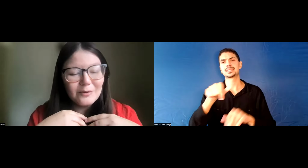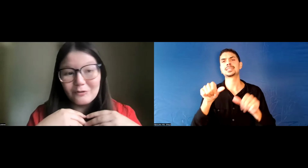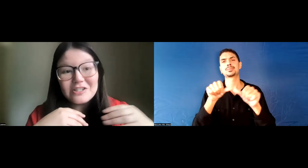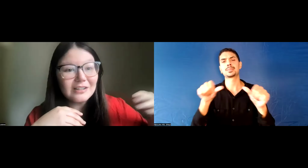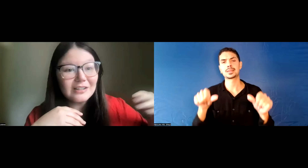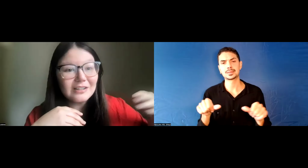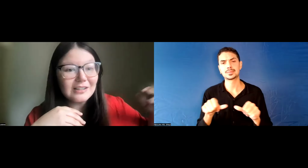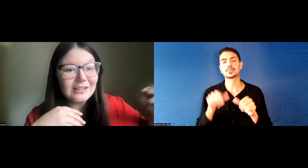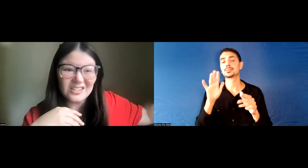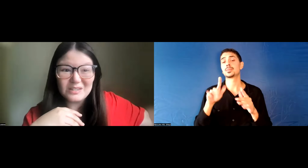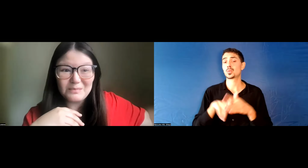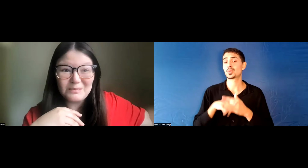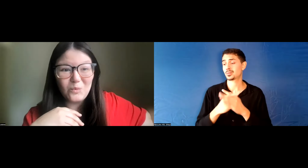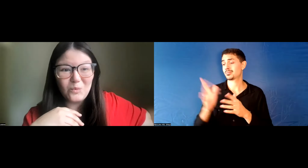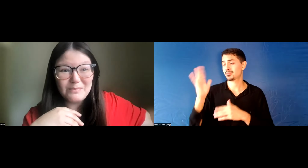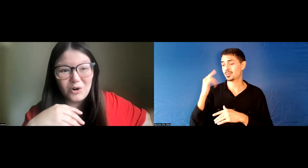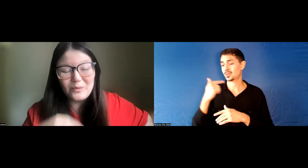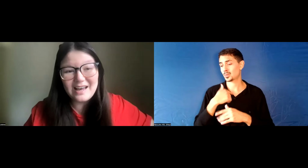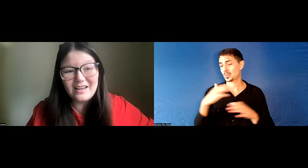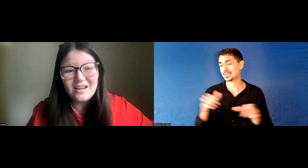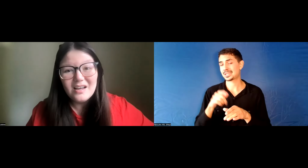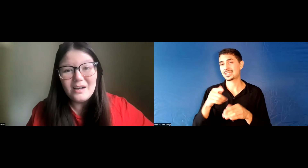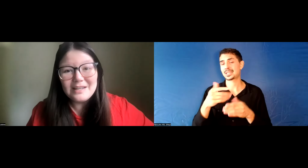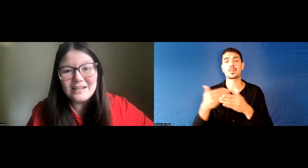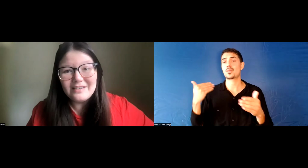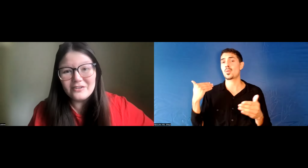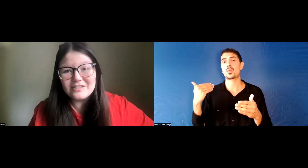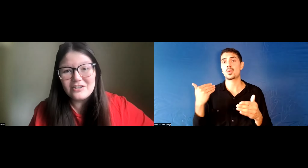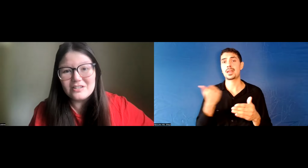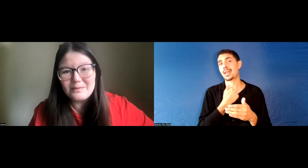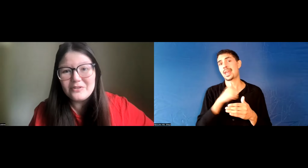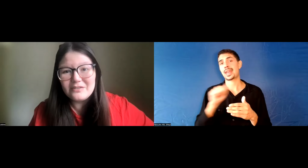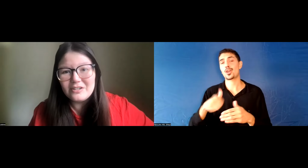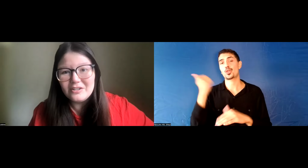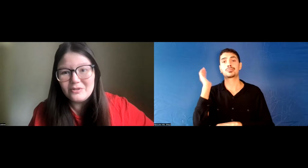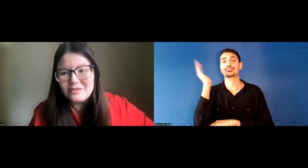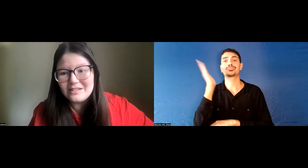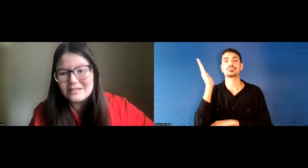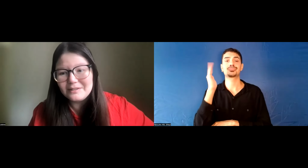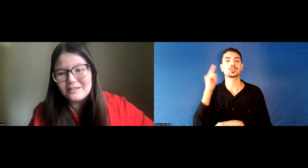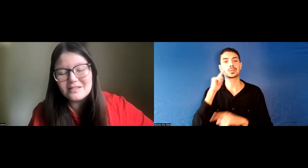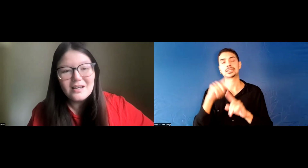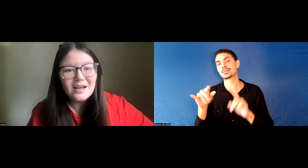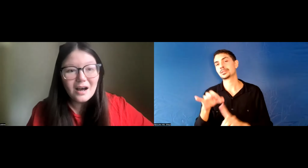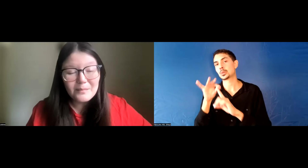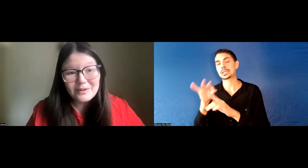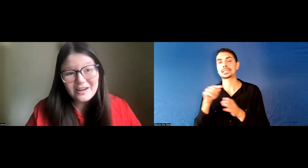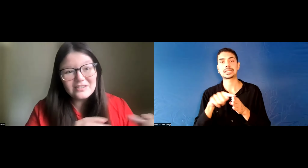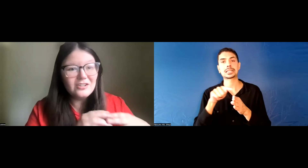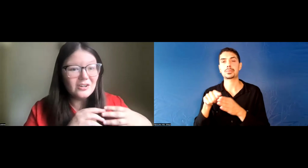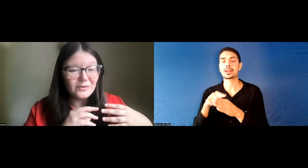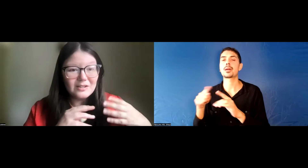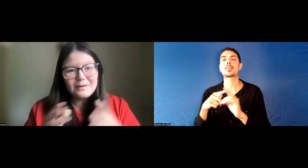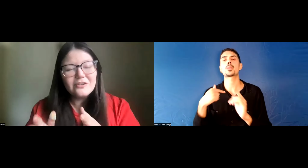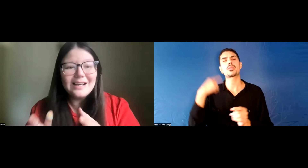like originally we used to do this part like way before we had any of the other sections about the different, you know, unique disciplines. But we thought